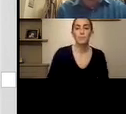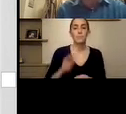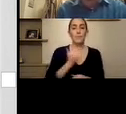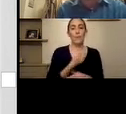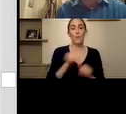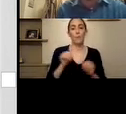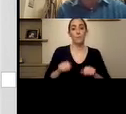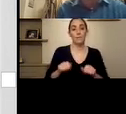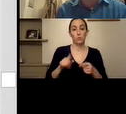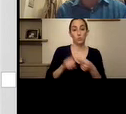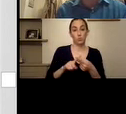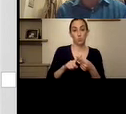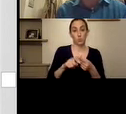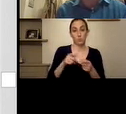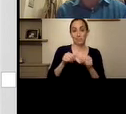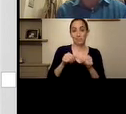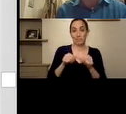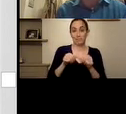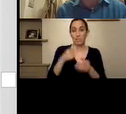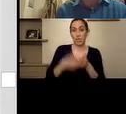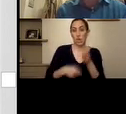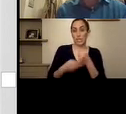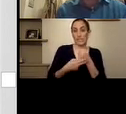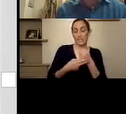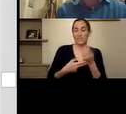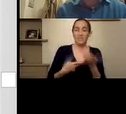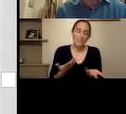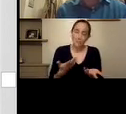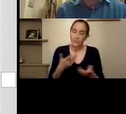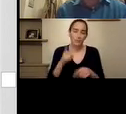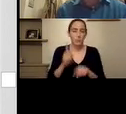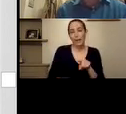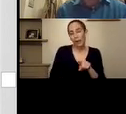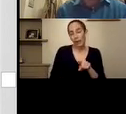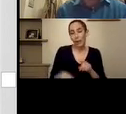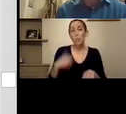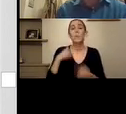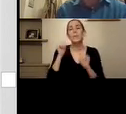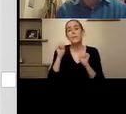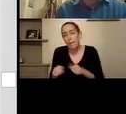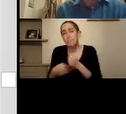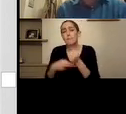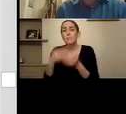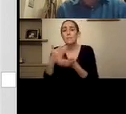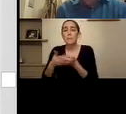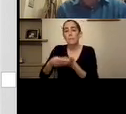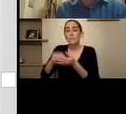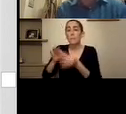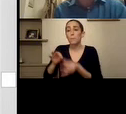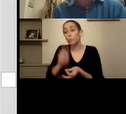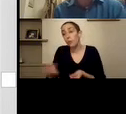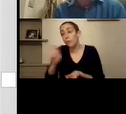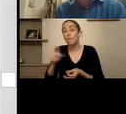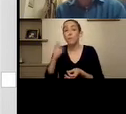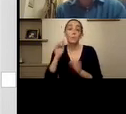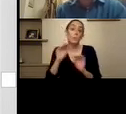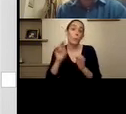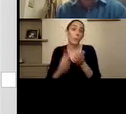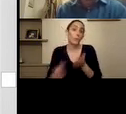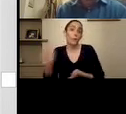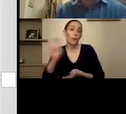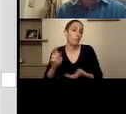I would say it's not really reasonable. We're going to maintain those. Yes, we'll be able to save money on travel because no one was traveling for the rest of the academic